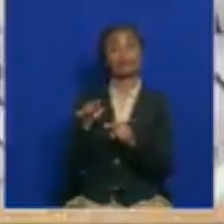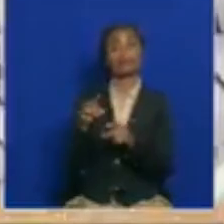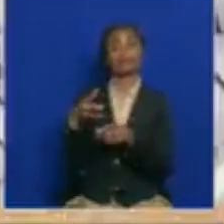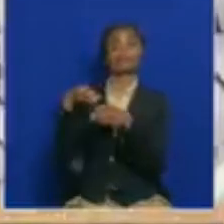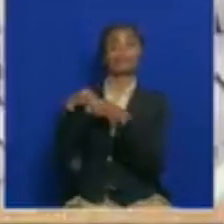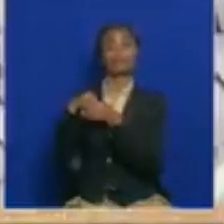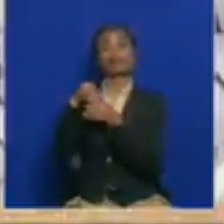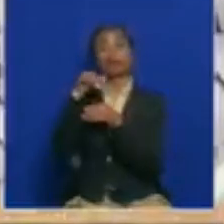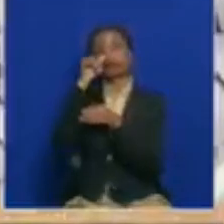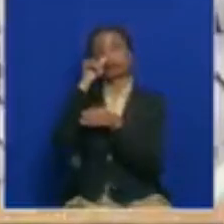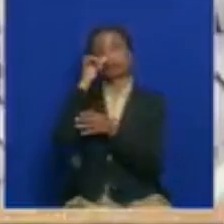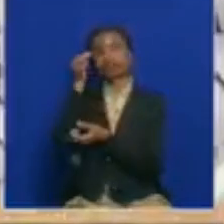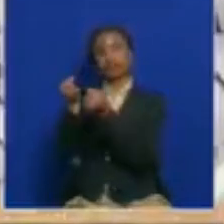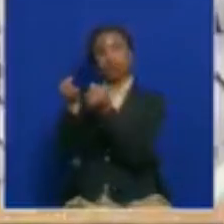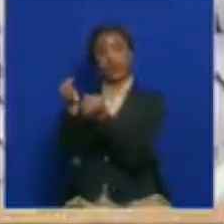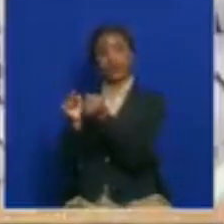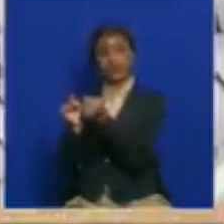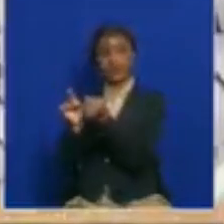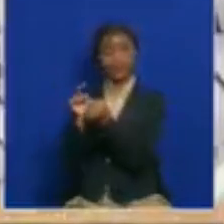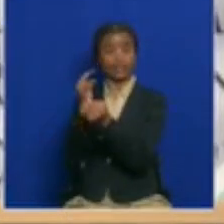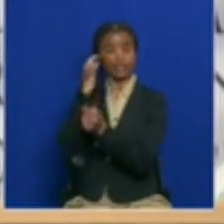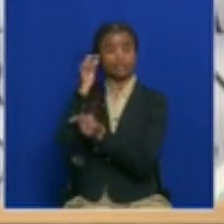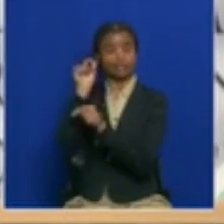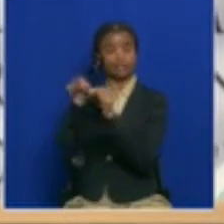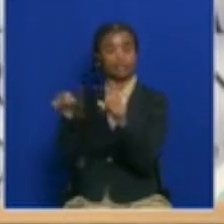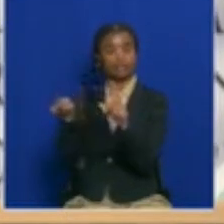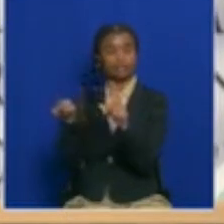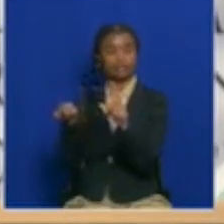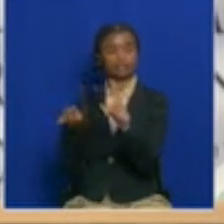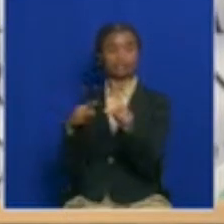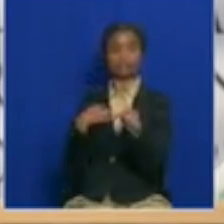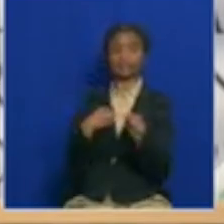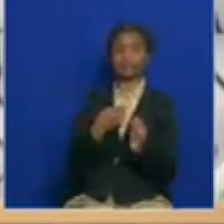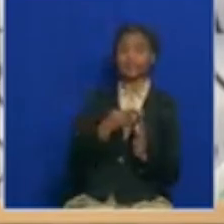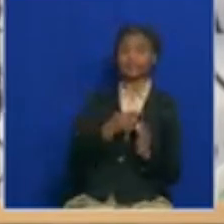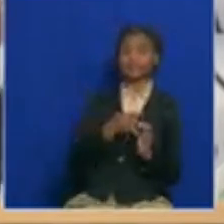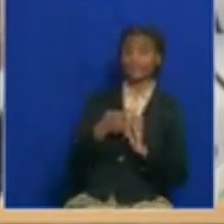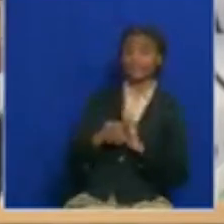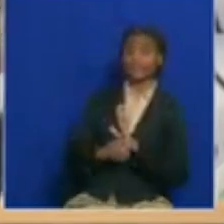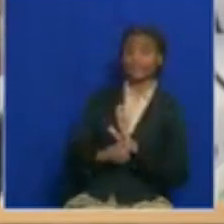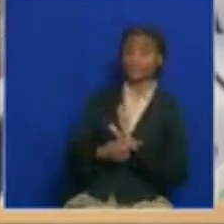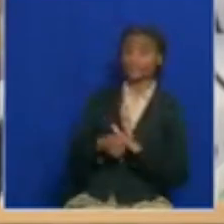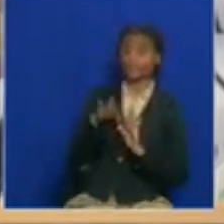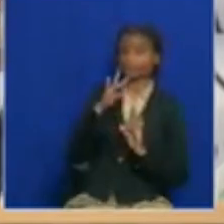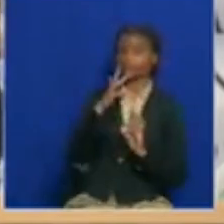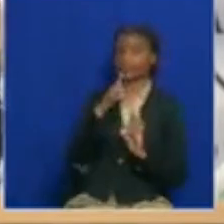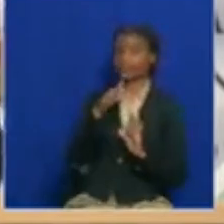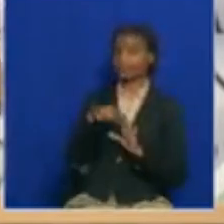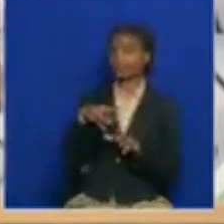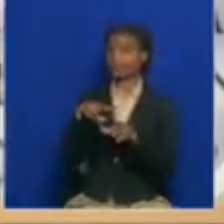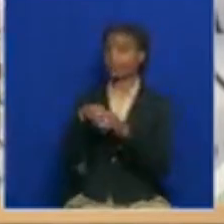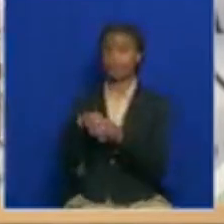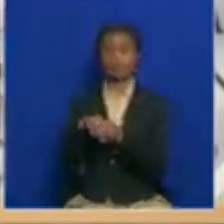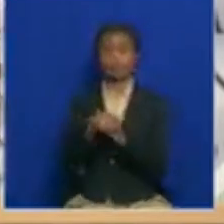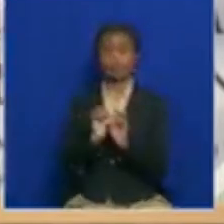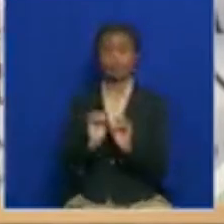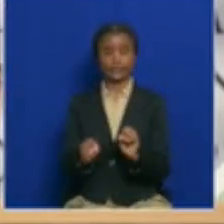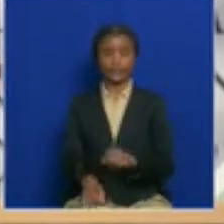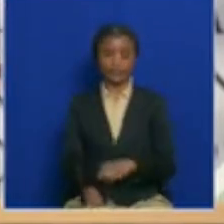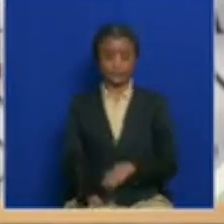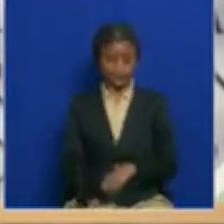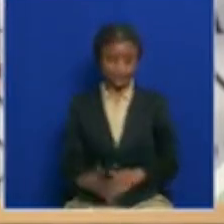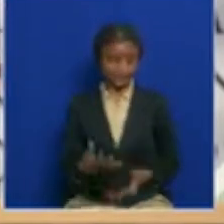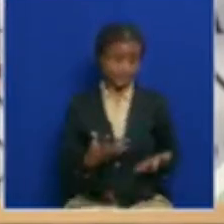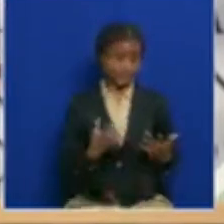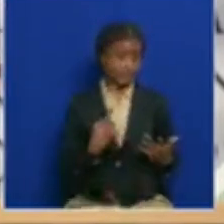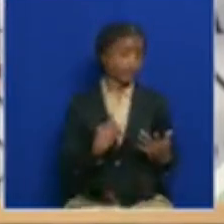No, sorry, perhaps I wasn't very clear. I'm saying if we look at the people at 14, you say these are